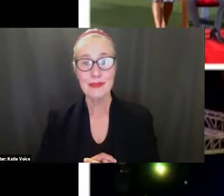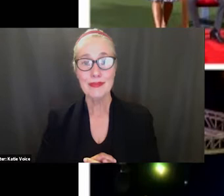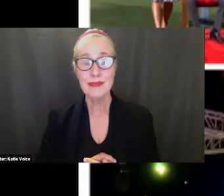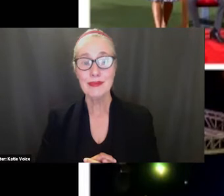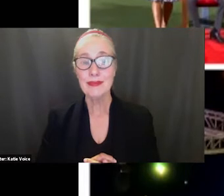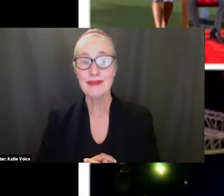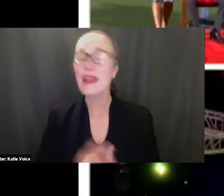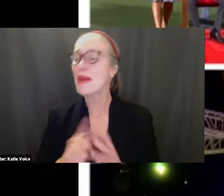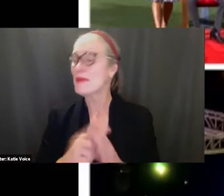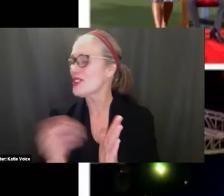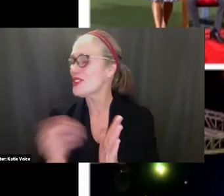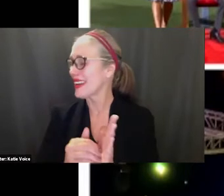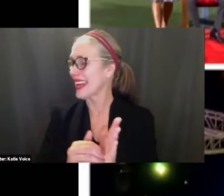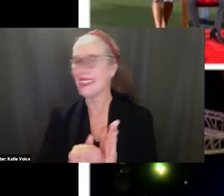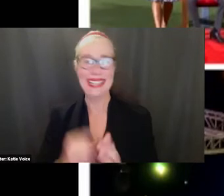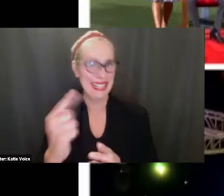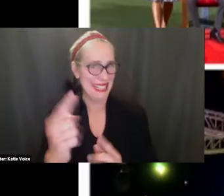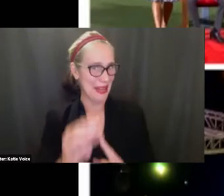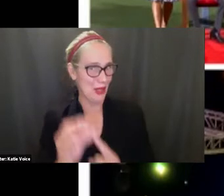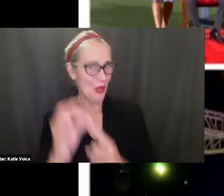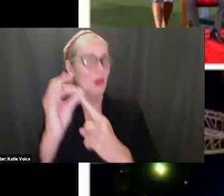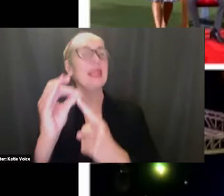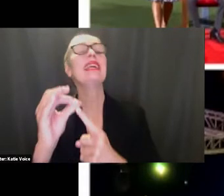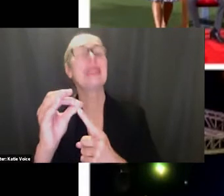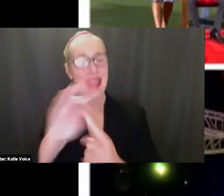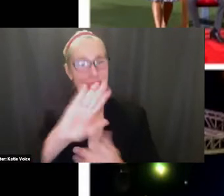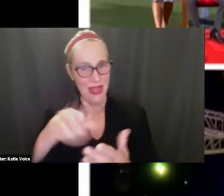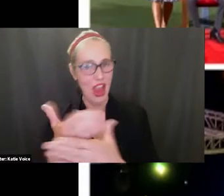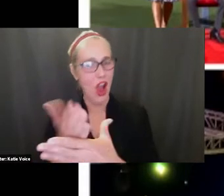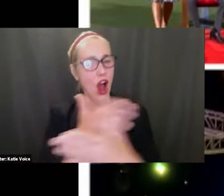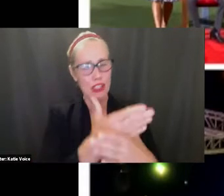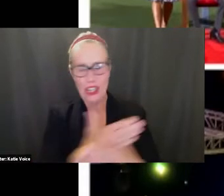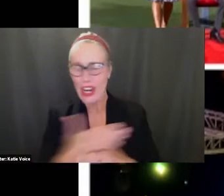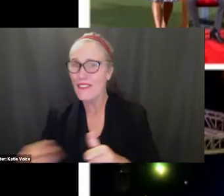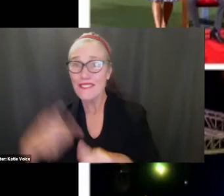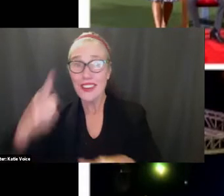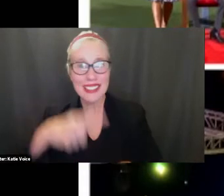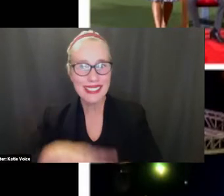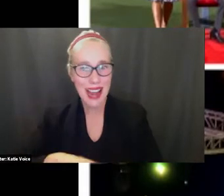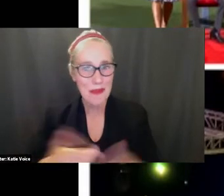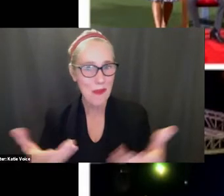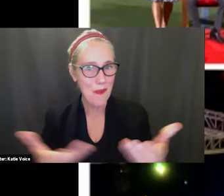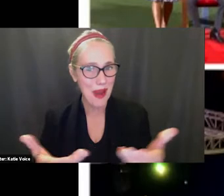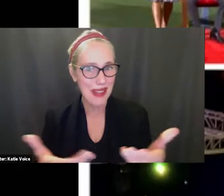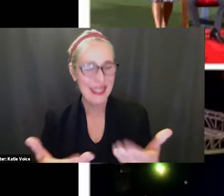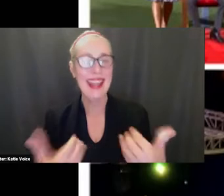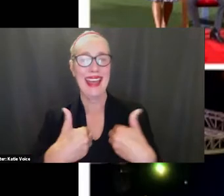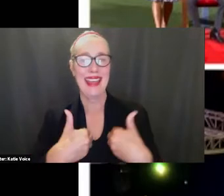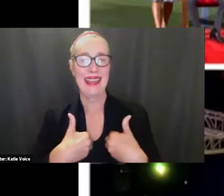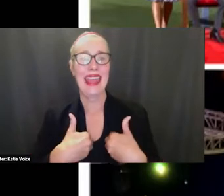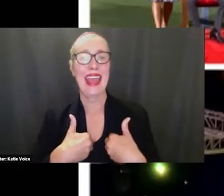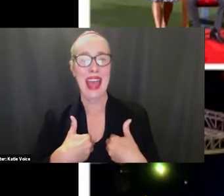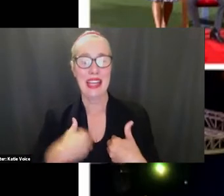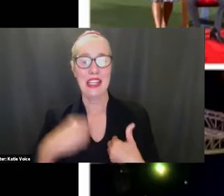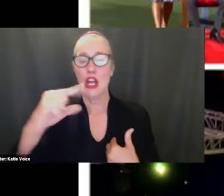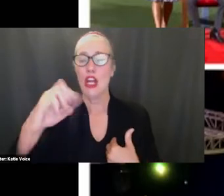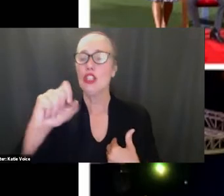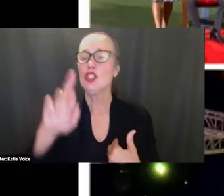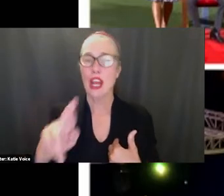start again there was something unique that they all shared this year for the first time they all held gender-neutral